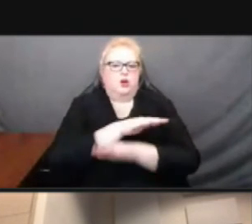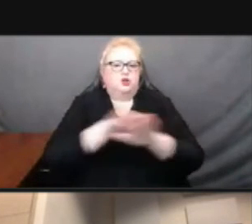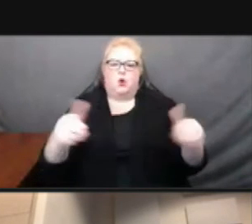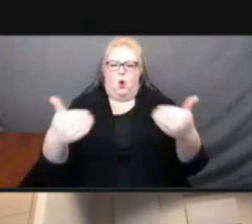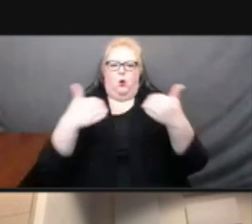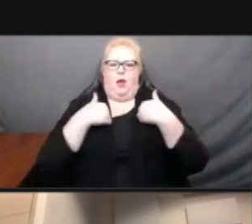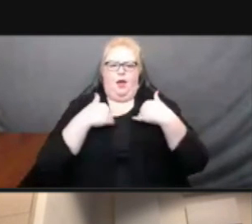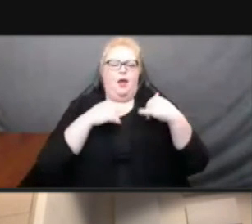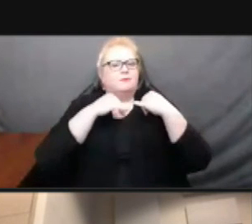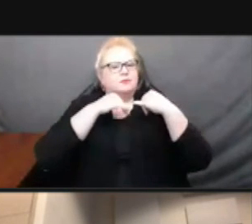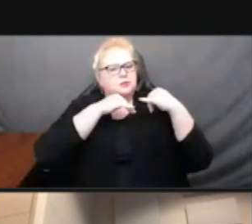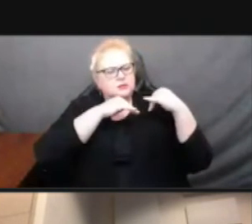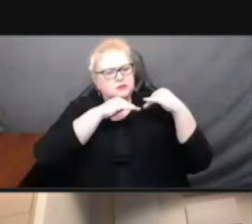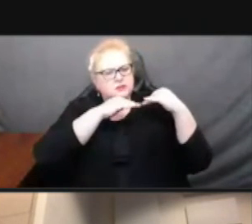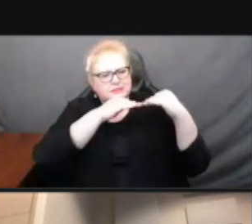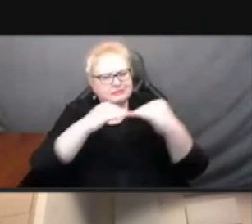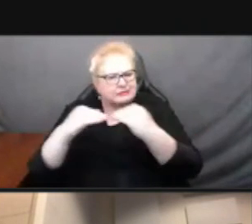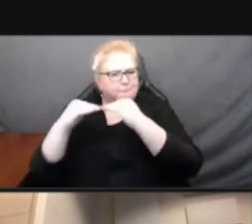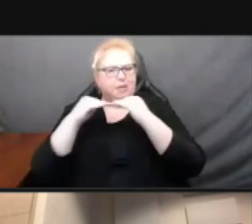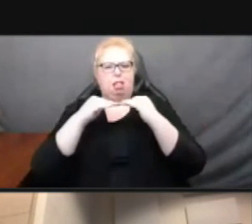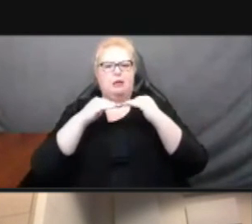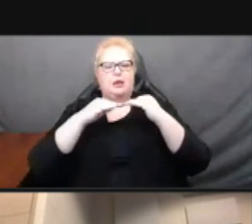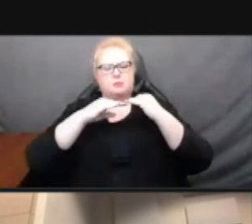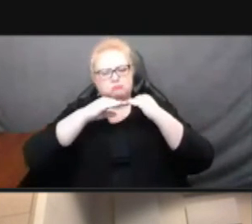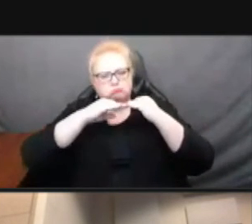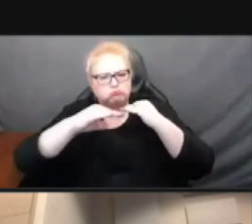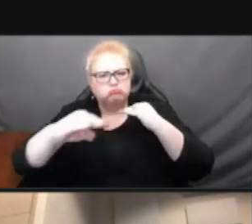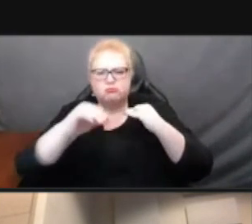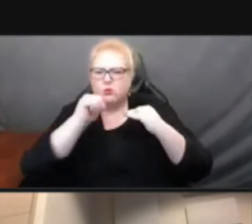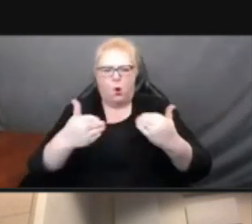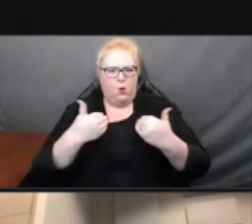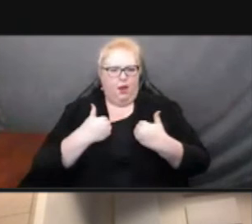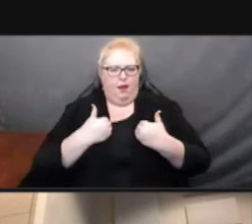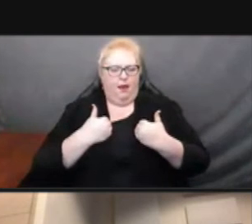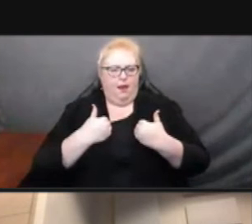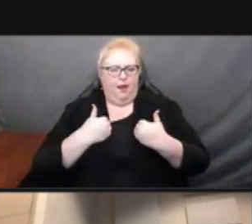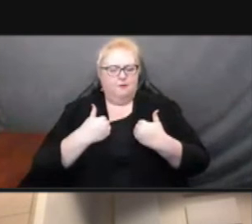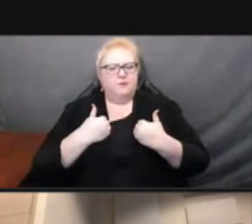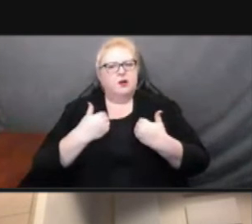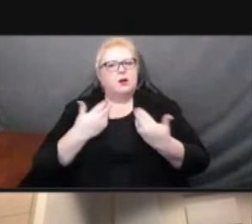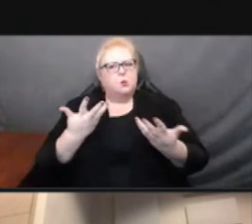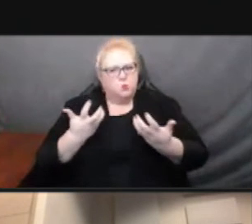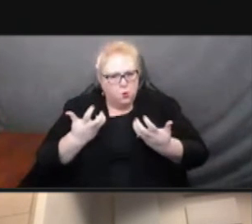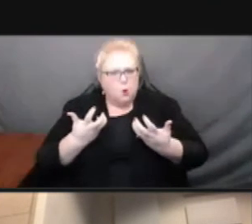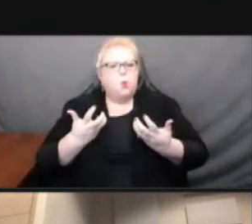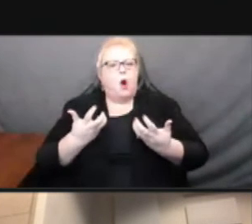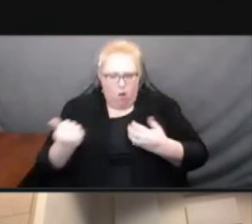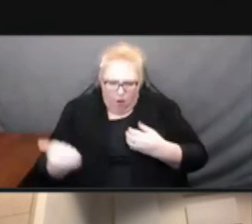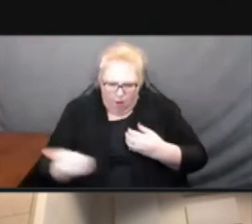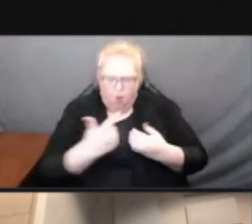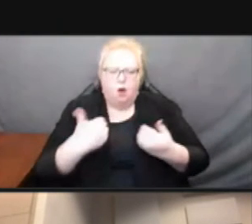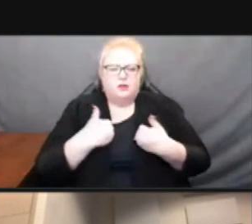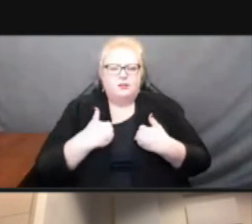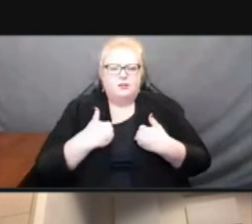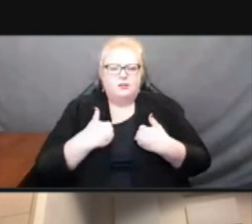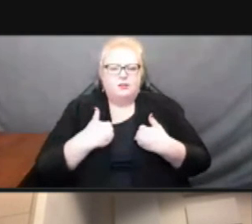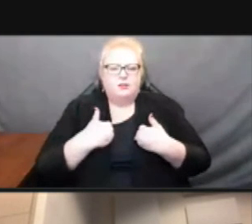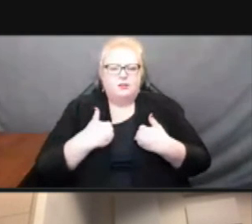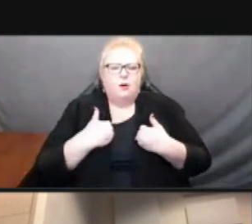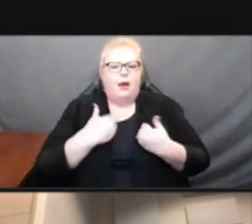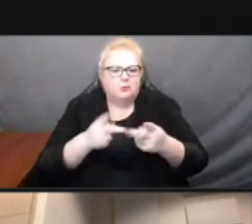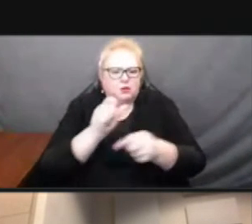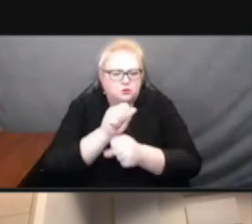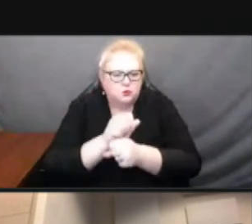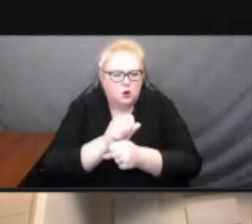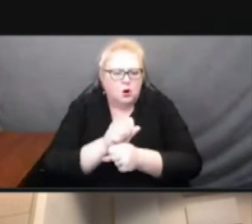The senator was right. We all want to work together. We want this to be a good place. We all want to be happy. We want to provide the best service we can for the citizens of